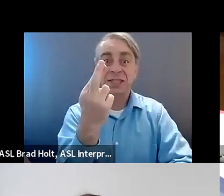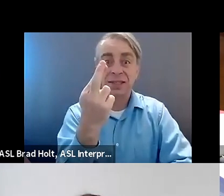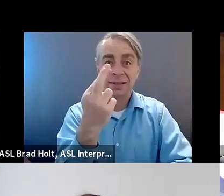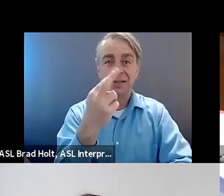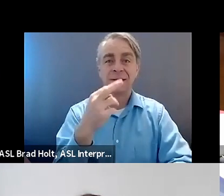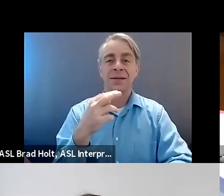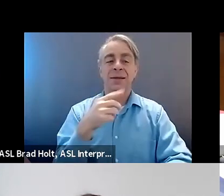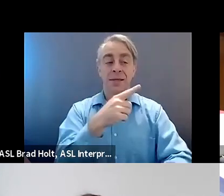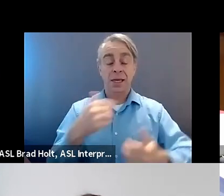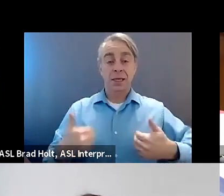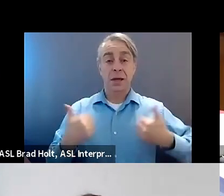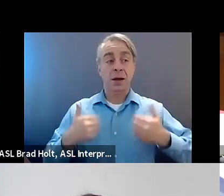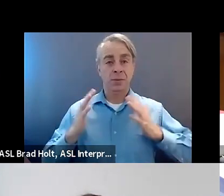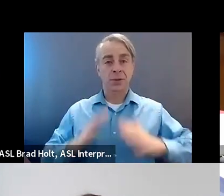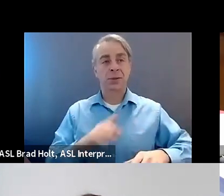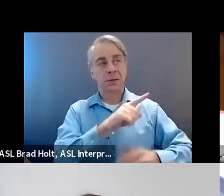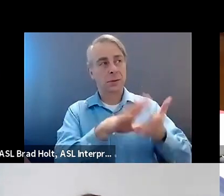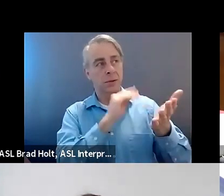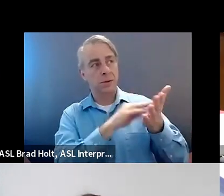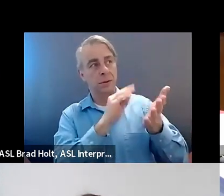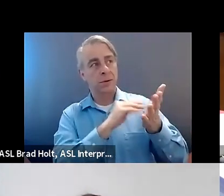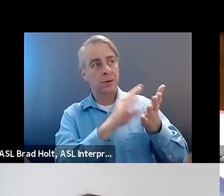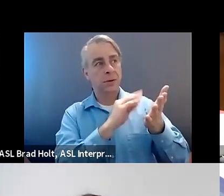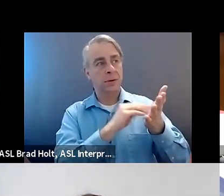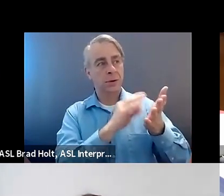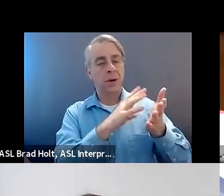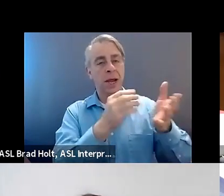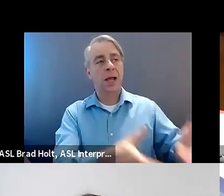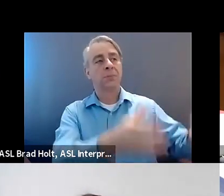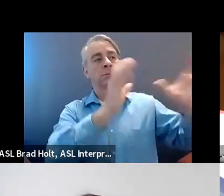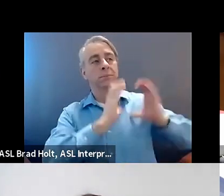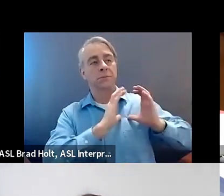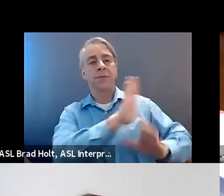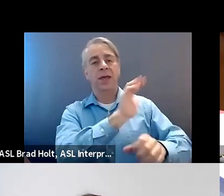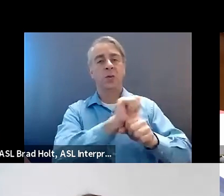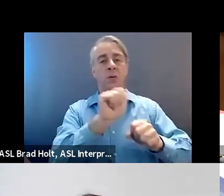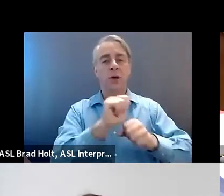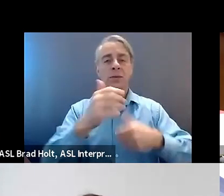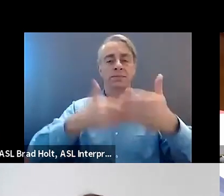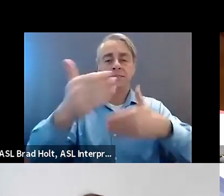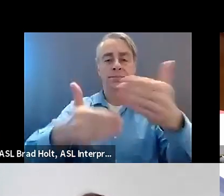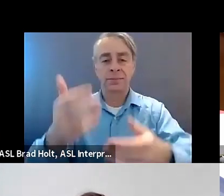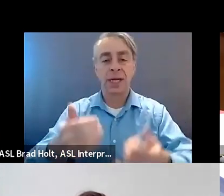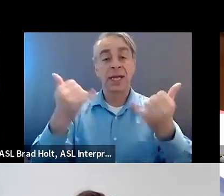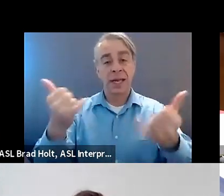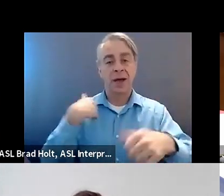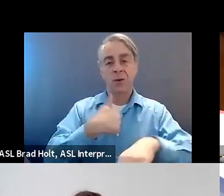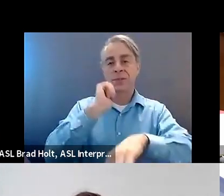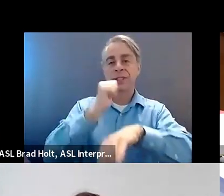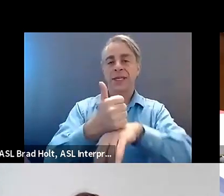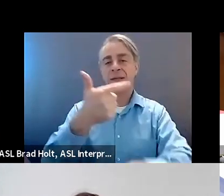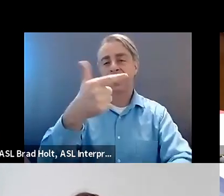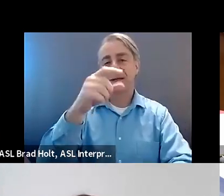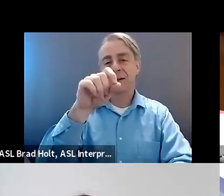as a young man, he learned from them and he took up that mantle. And we have now what we call the Gordon School with major scholars from across